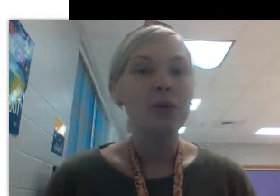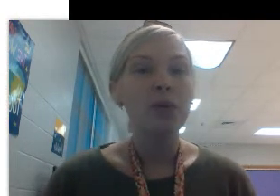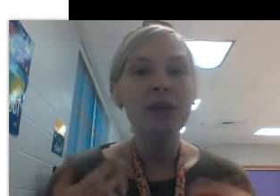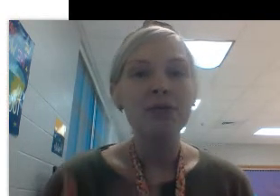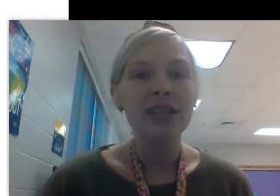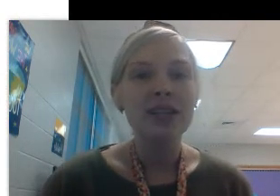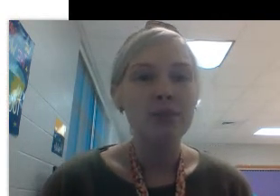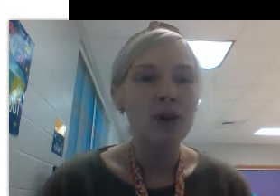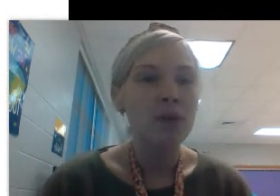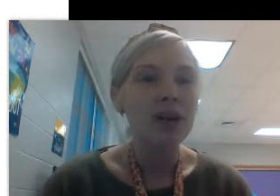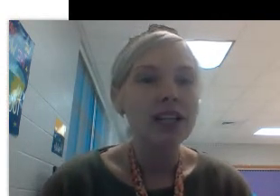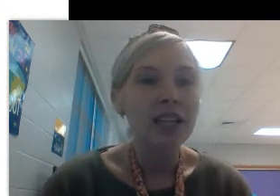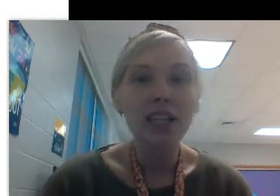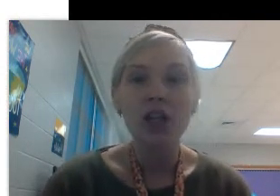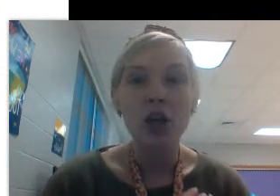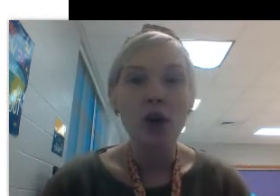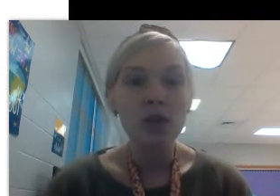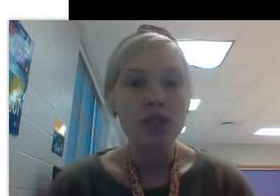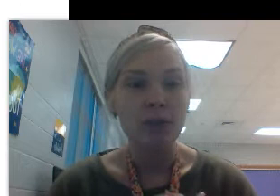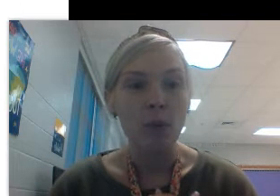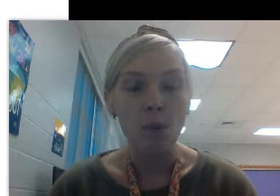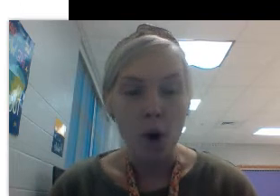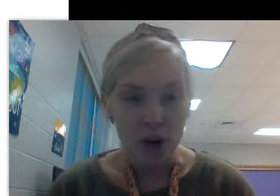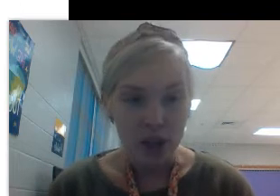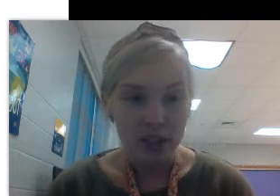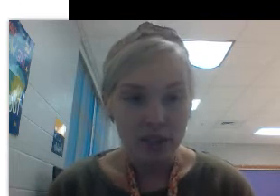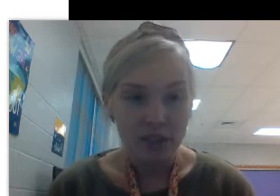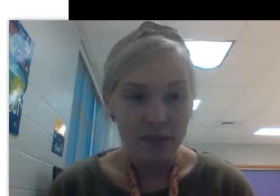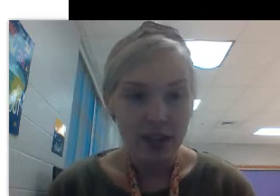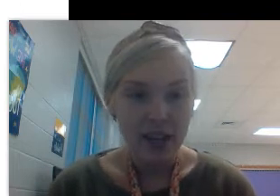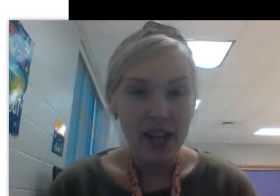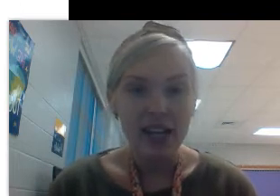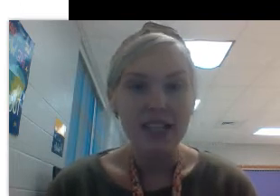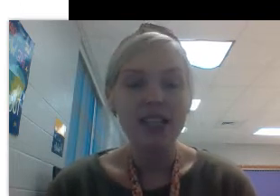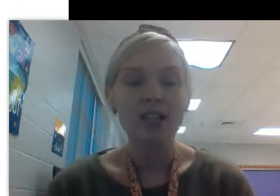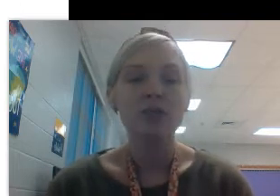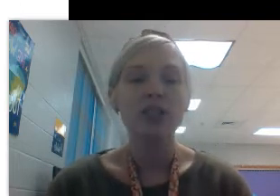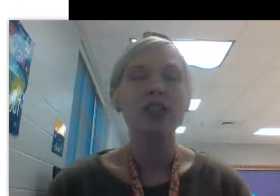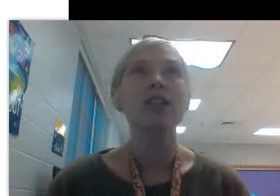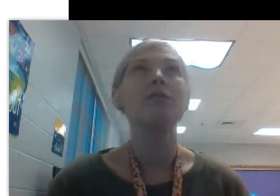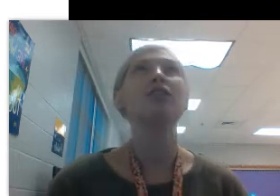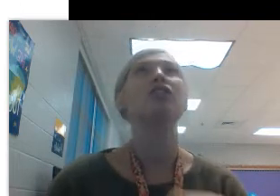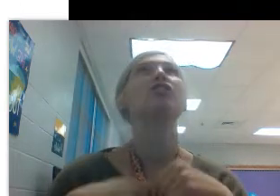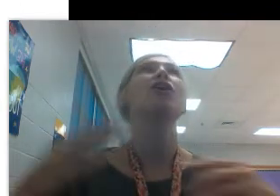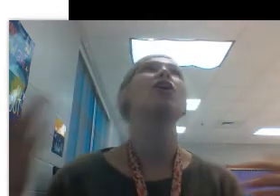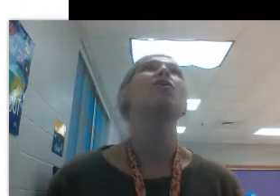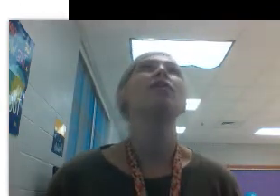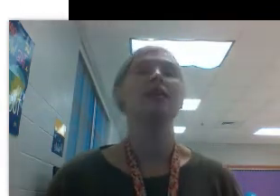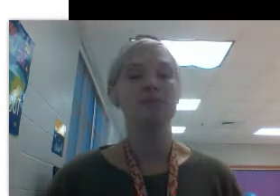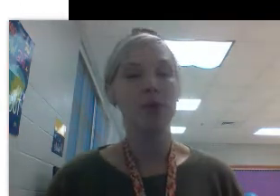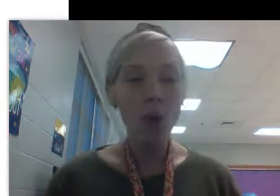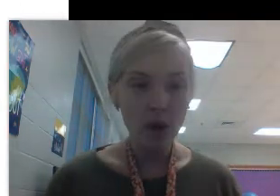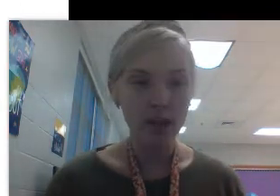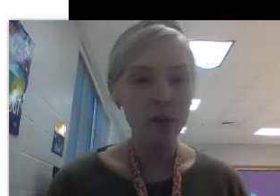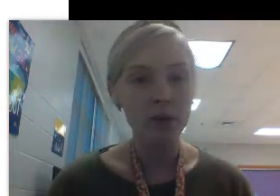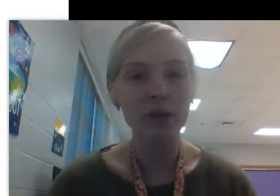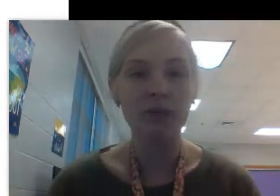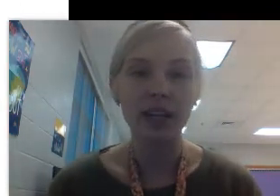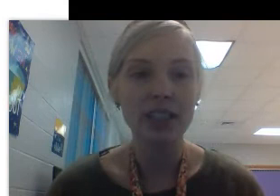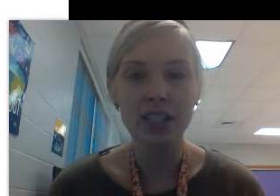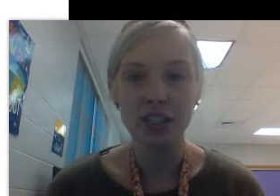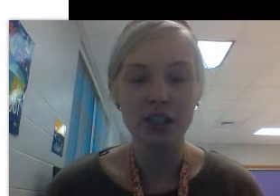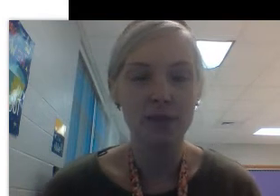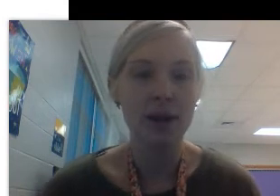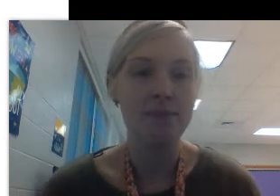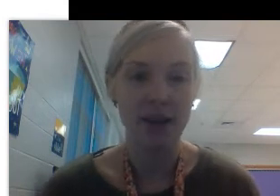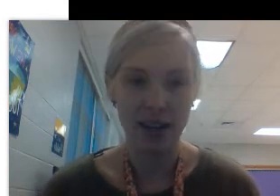And so when we read this book, we're going to need to know some words. And these words are going to be so important when we're